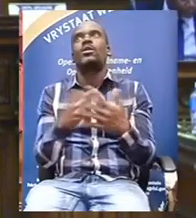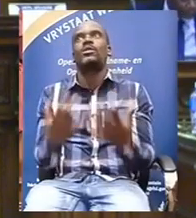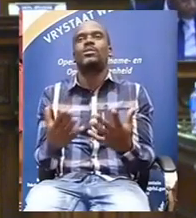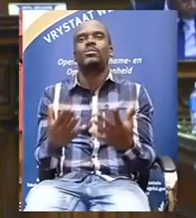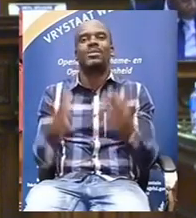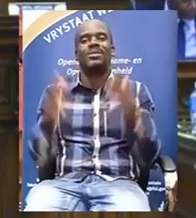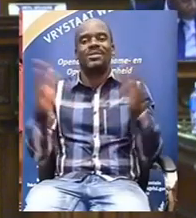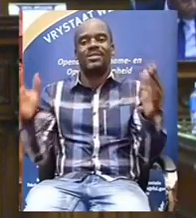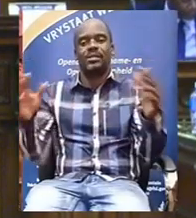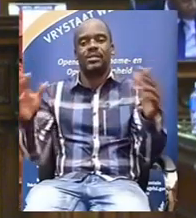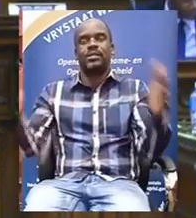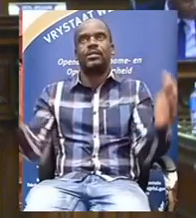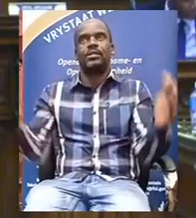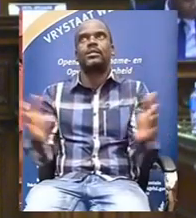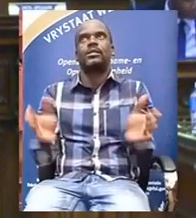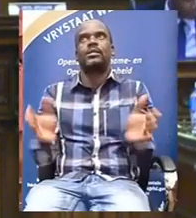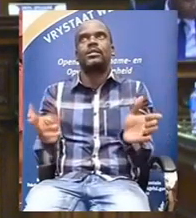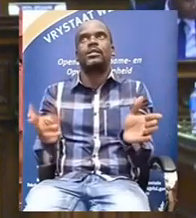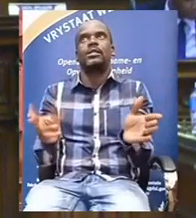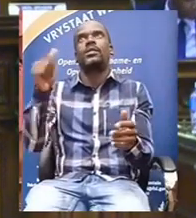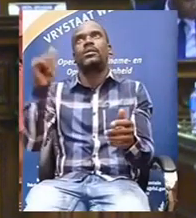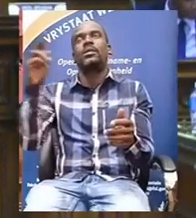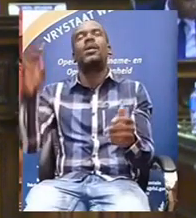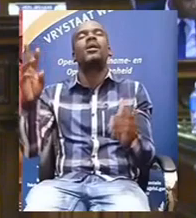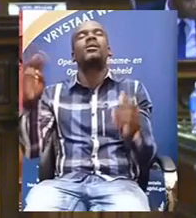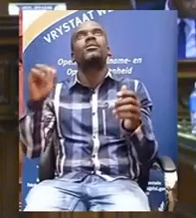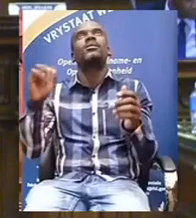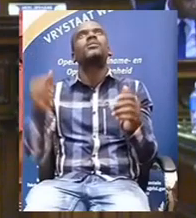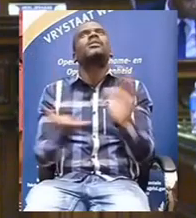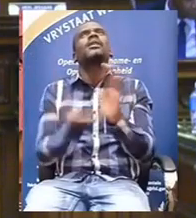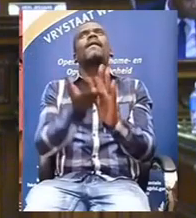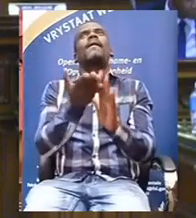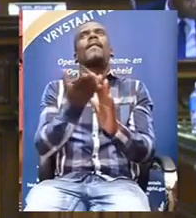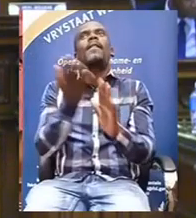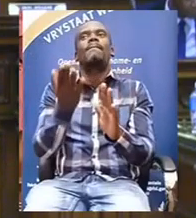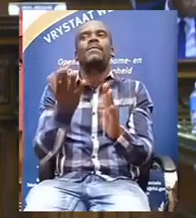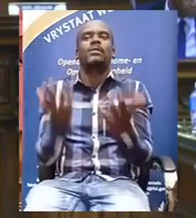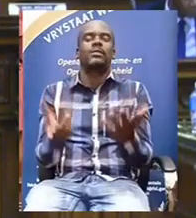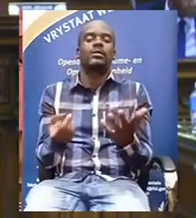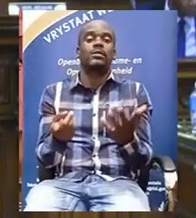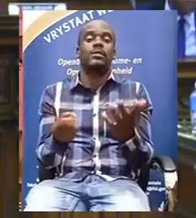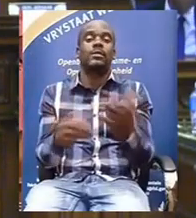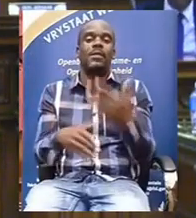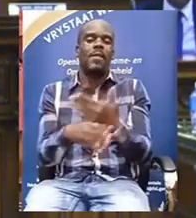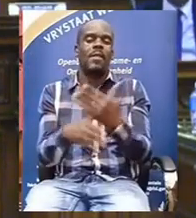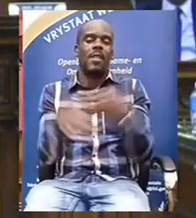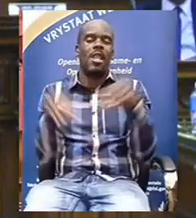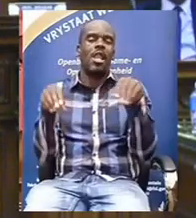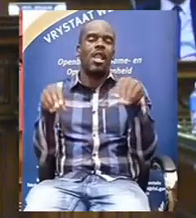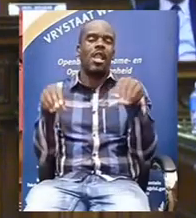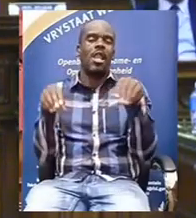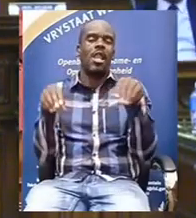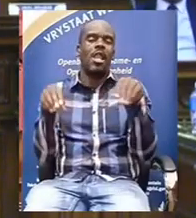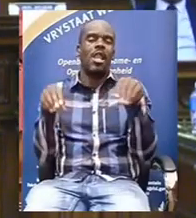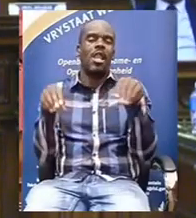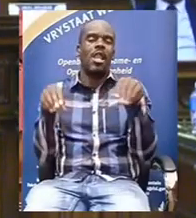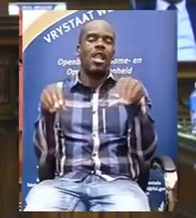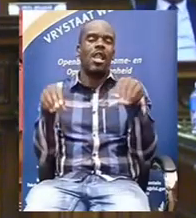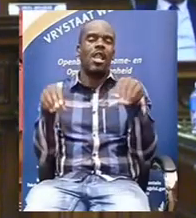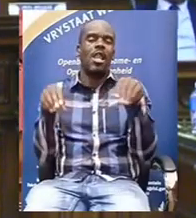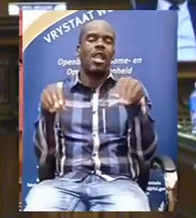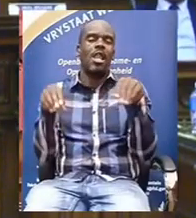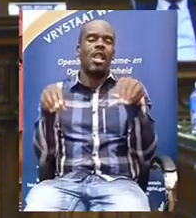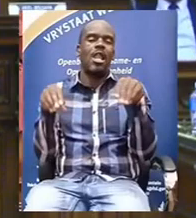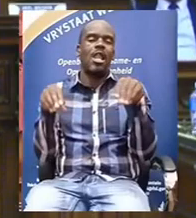or downsizing, with a loss of jobs and increasing unemployment and poverty. The health of the people of the